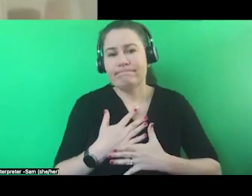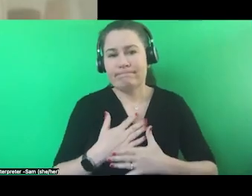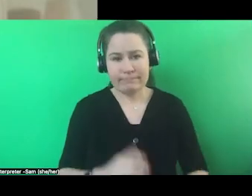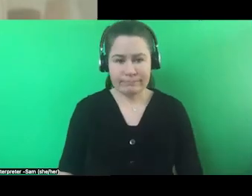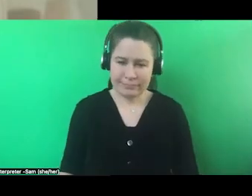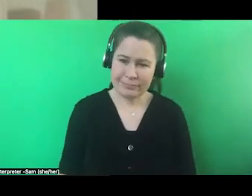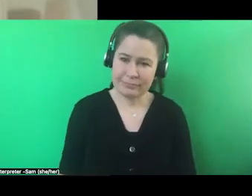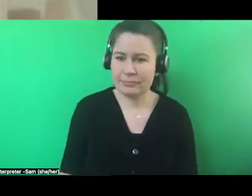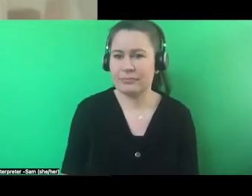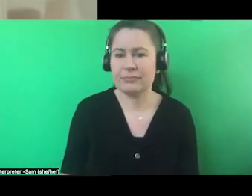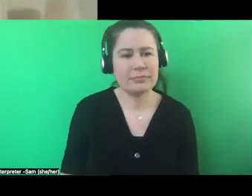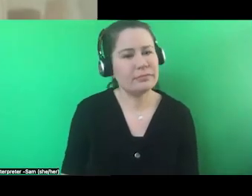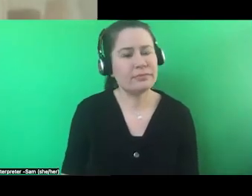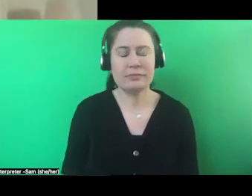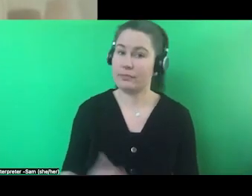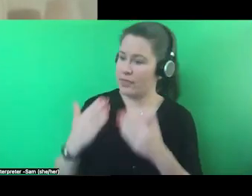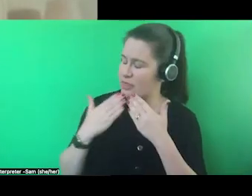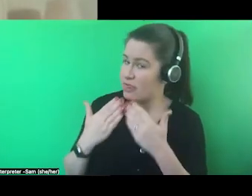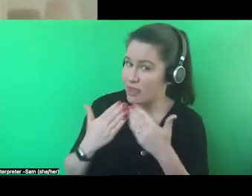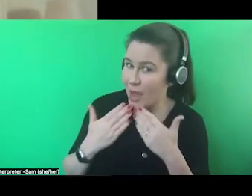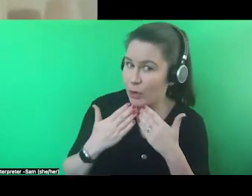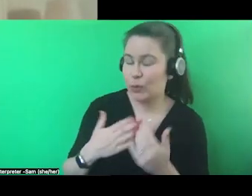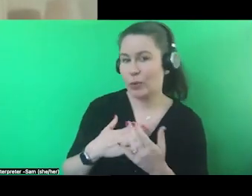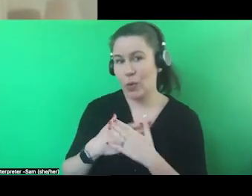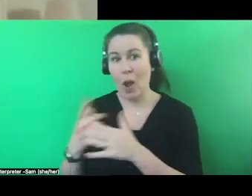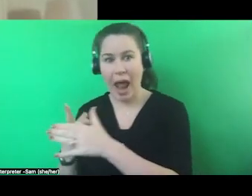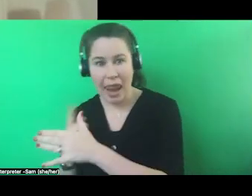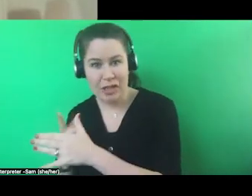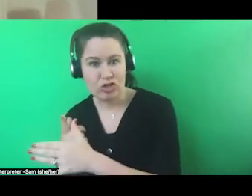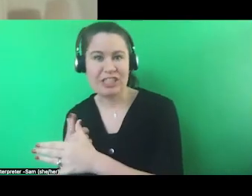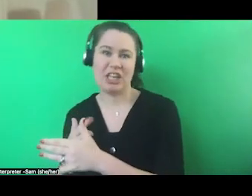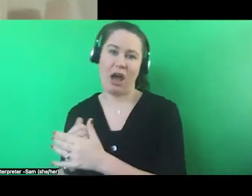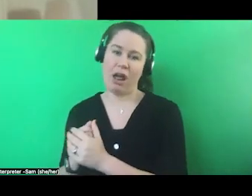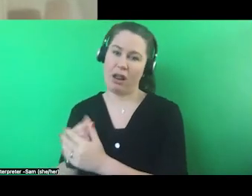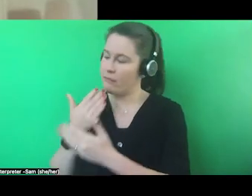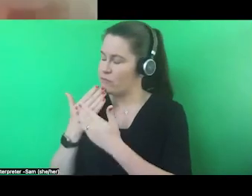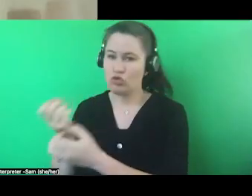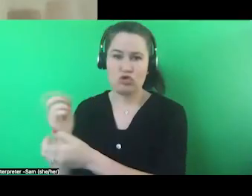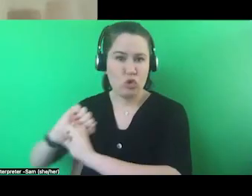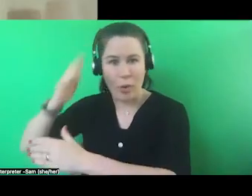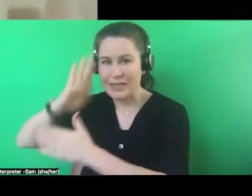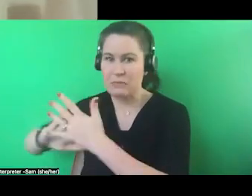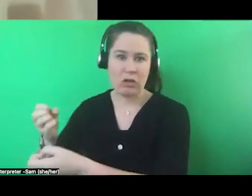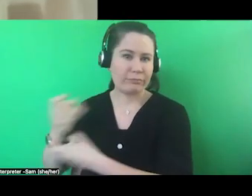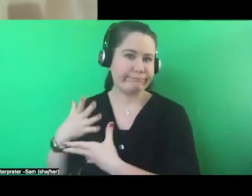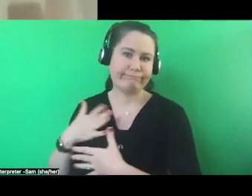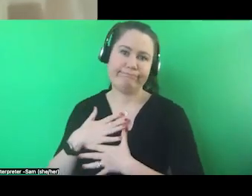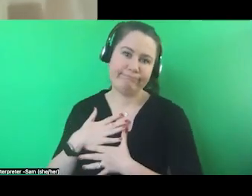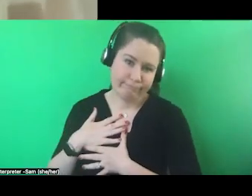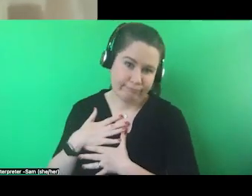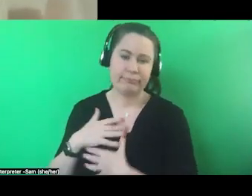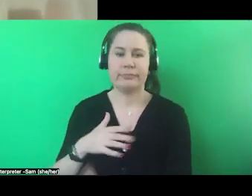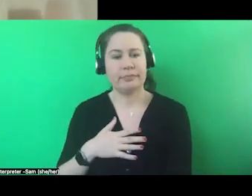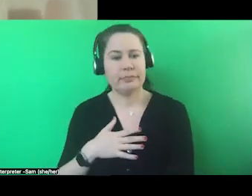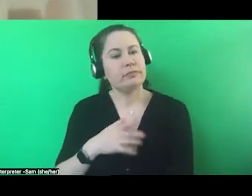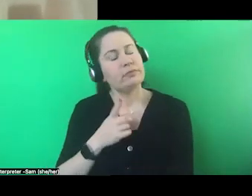Grazie mille, Alexandrina. Thank you, Alexandrina, for sharing your experience. Una domanda sul I